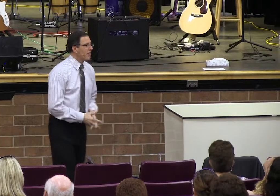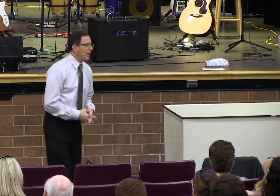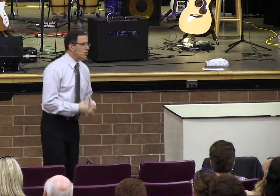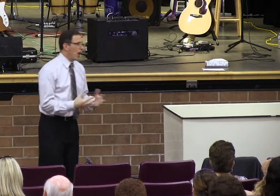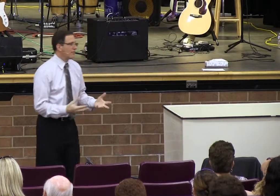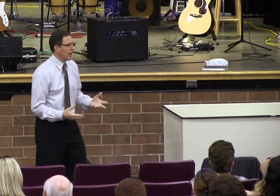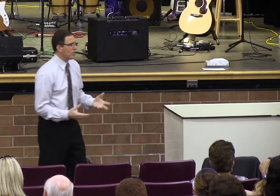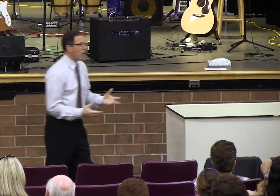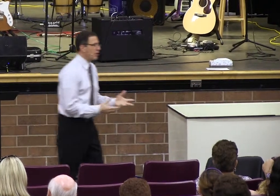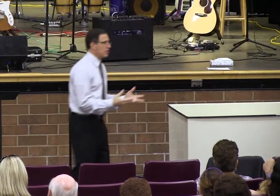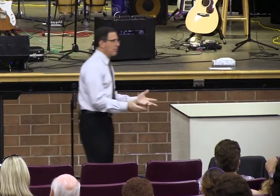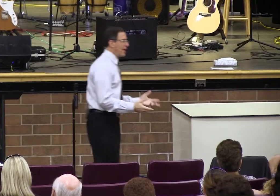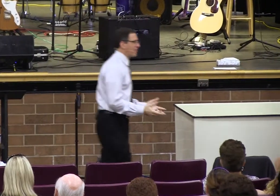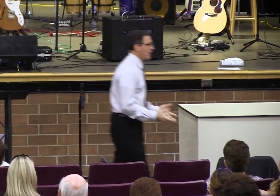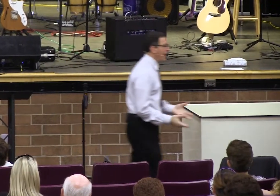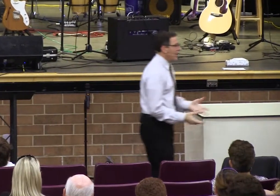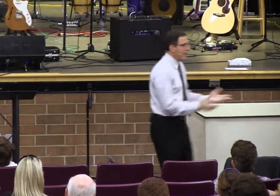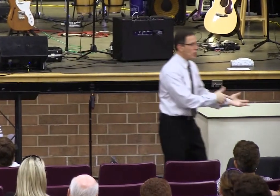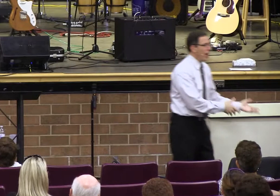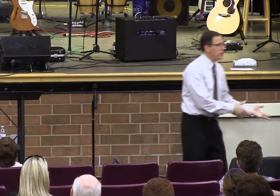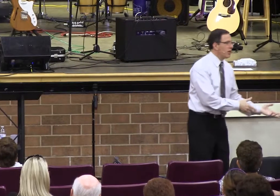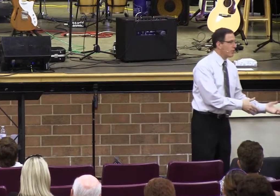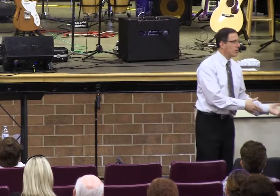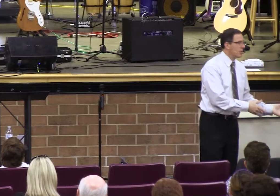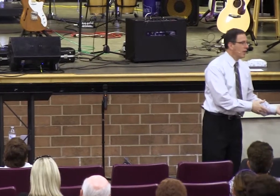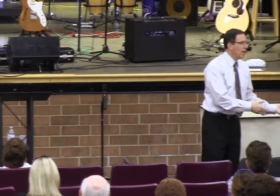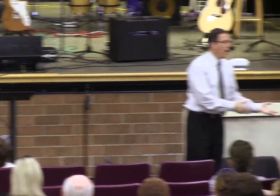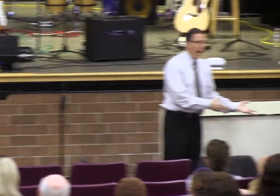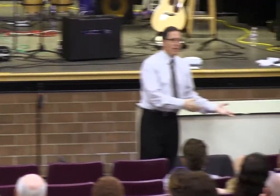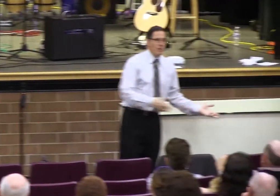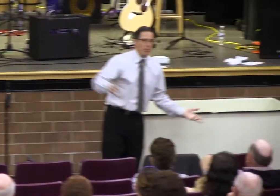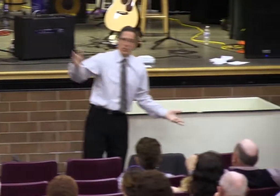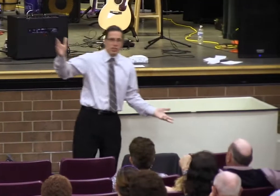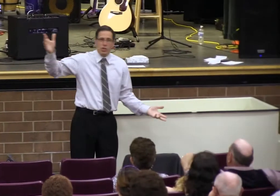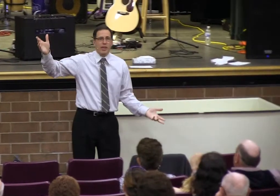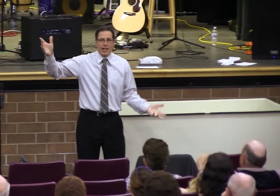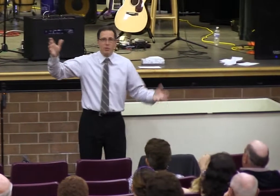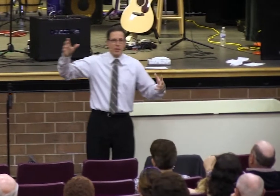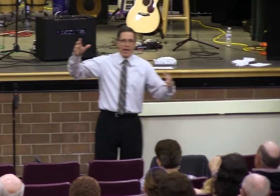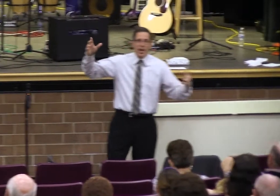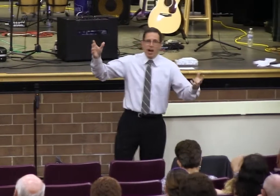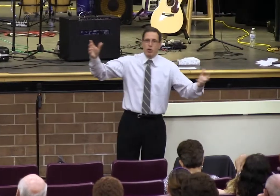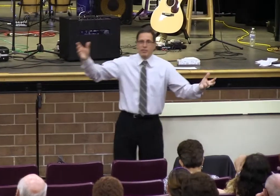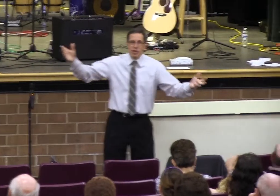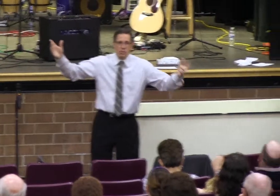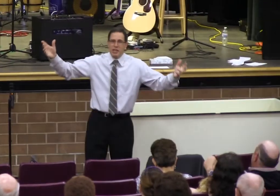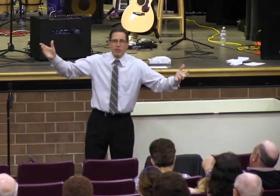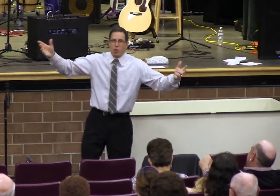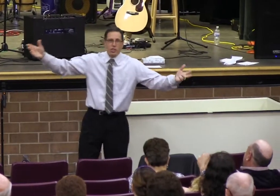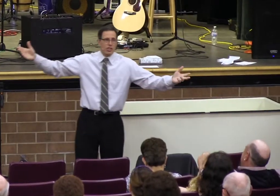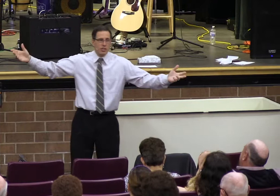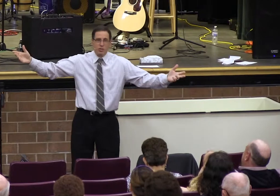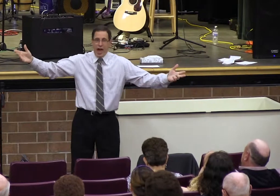way if I was driving down the road and somebody had a flat guess what I would do how many people would just do that it would be like of you're a